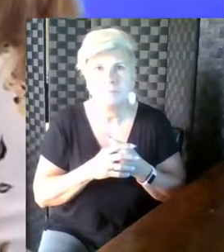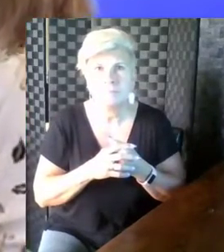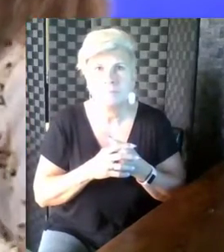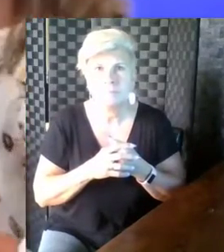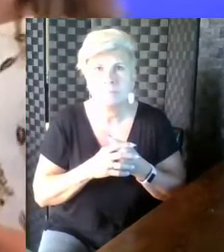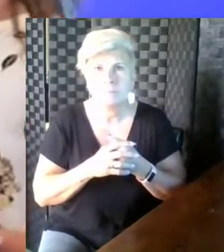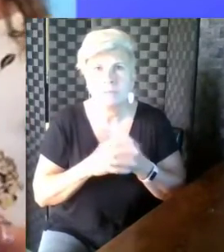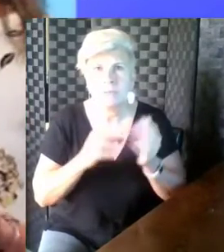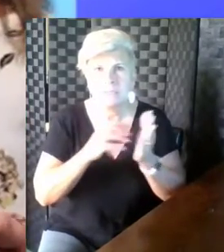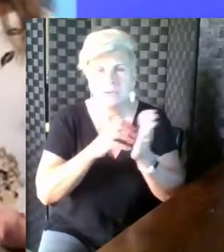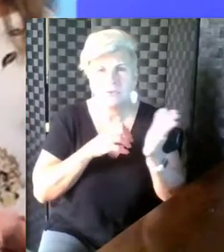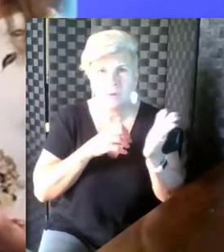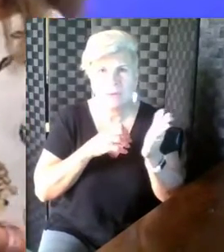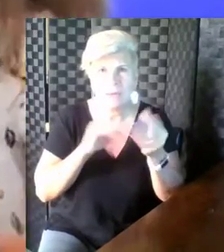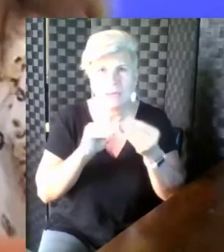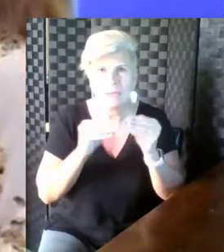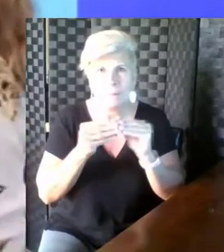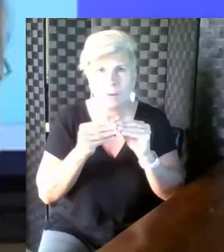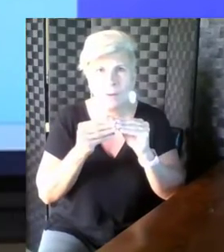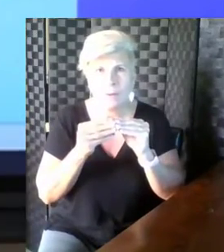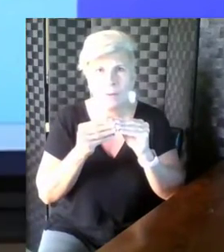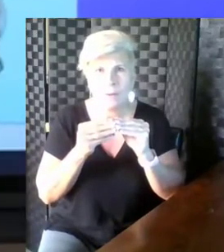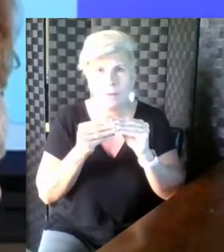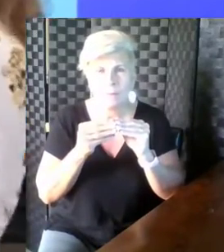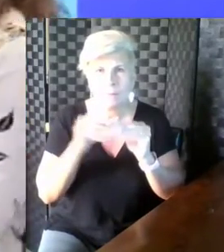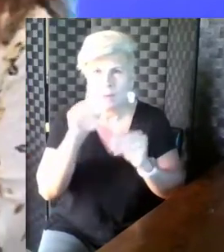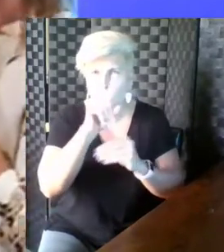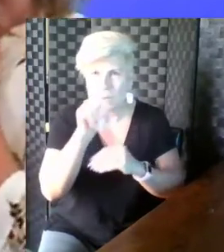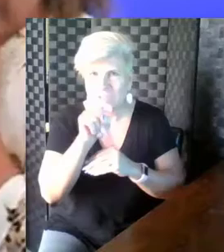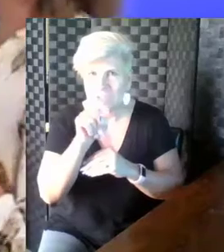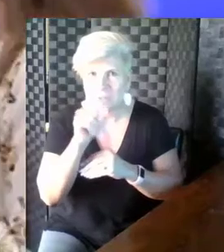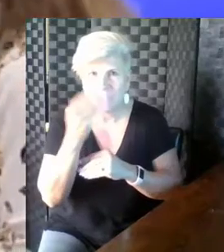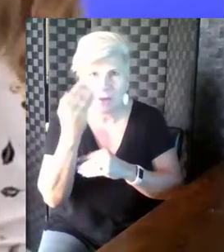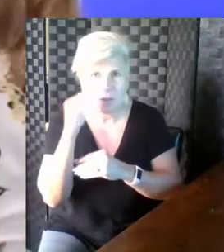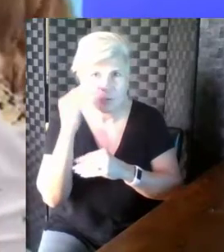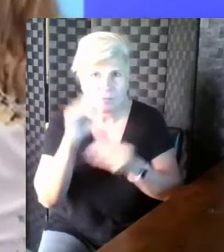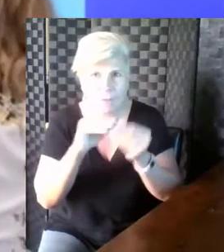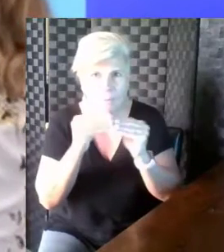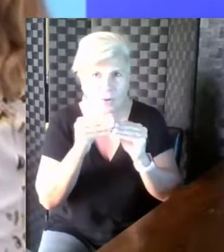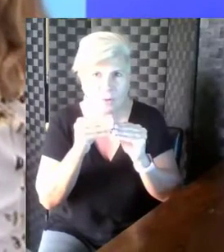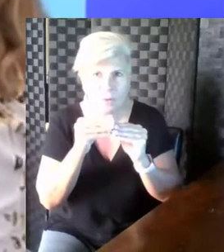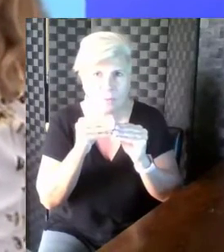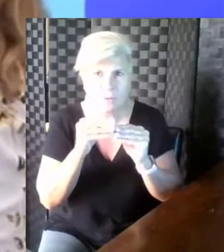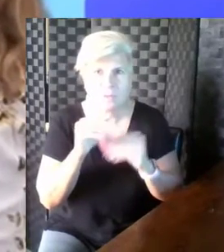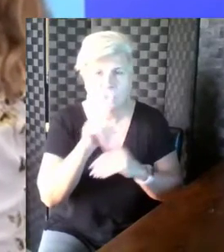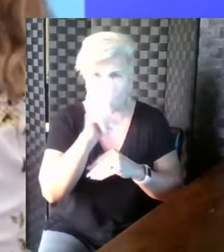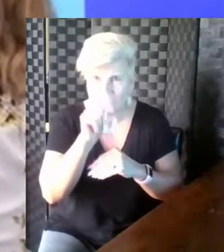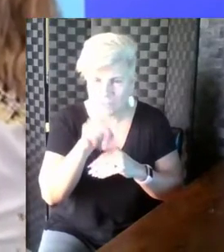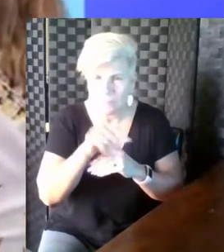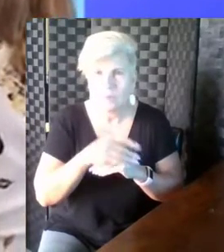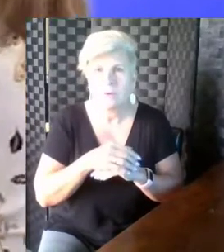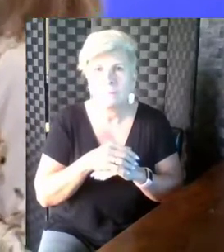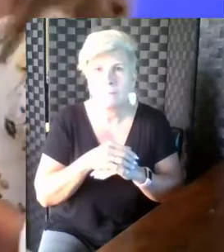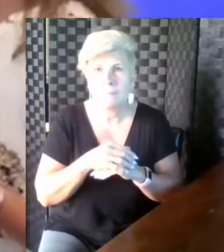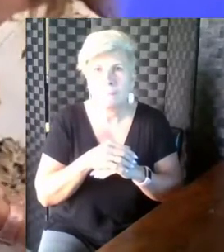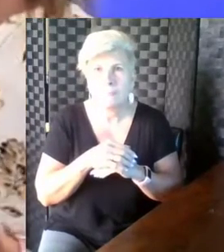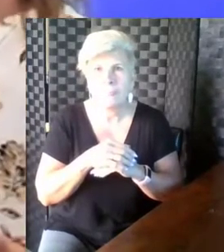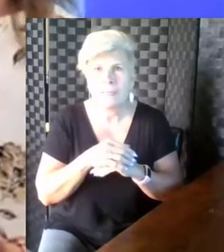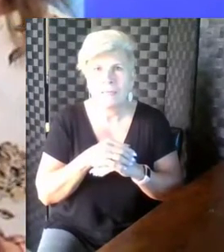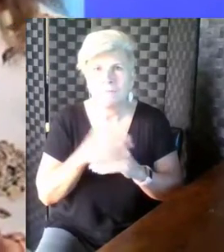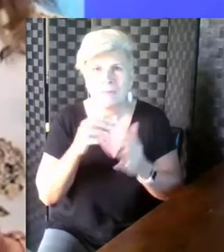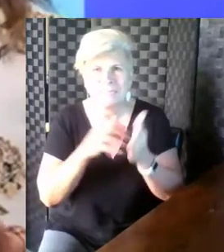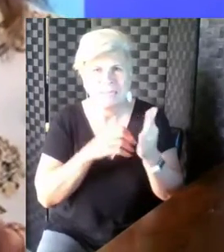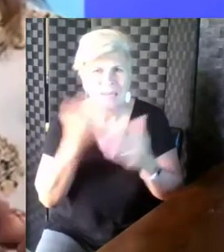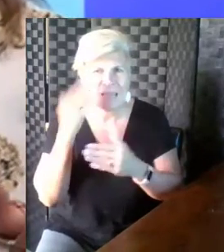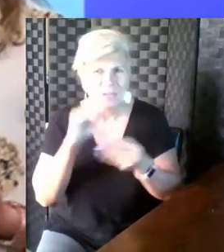671. Now, I need to take away something. So I'm going to take away that unknown number. So I'm going to put my question mark here. If